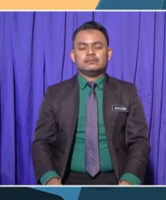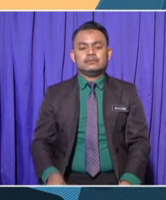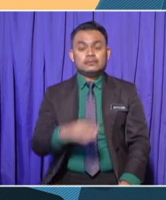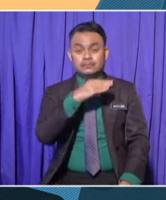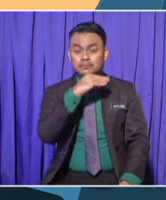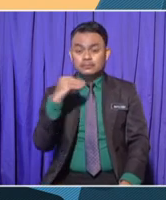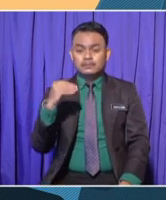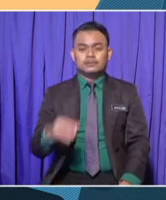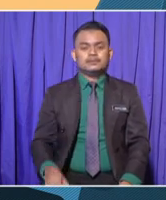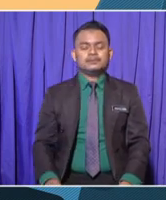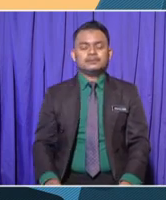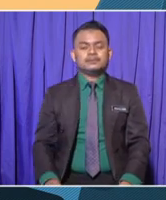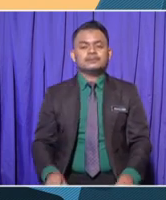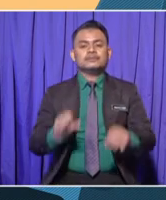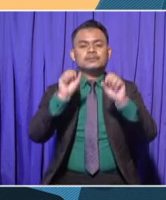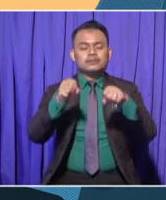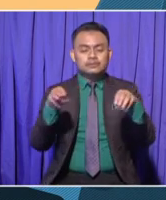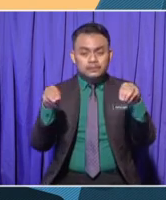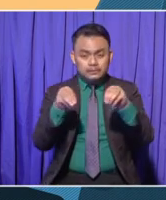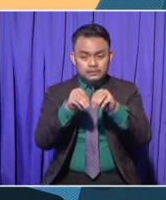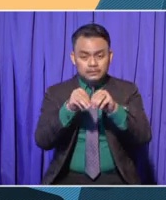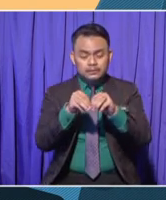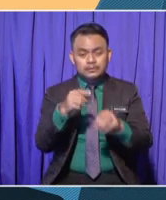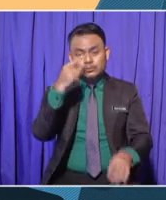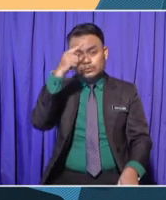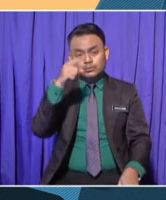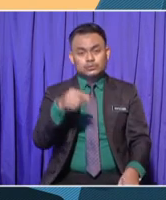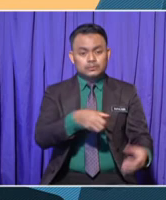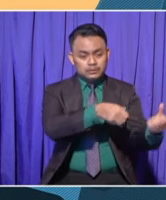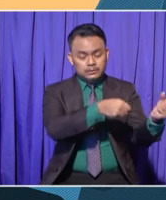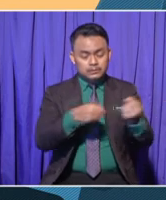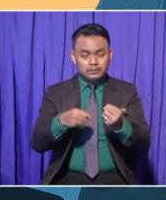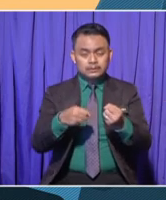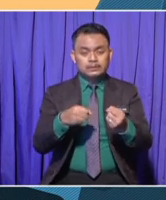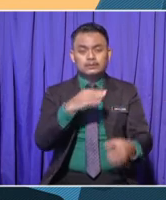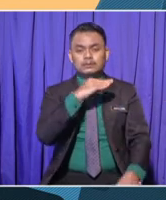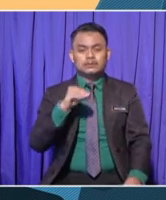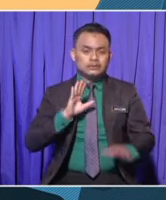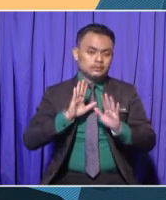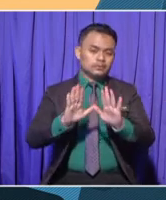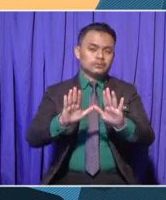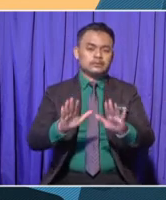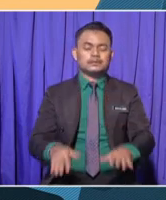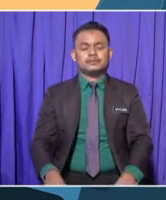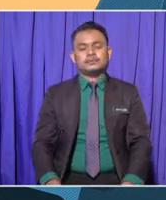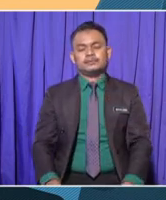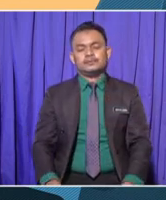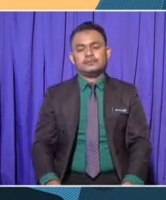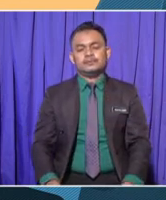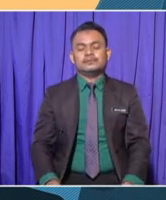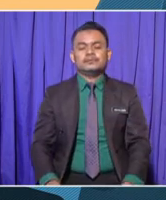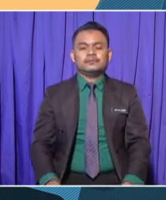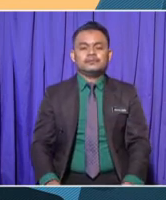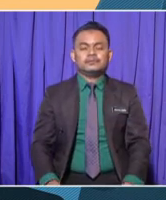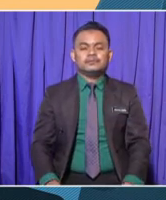and the ability of magnets to attract and repel between one another